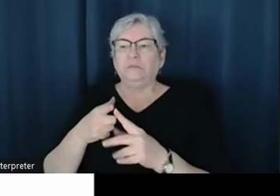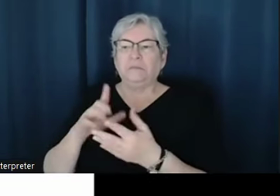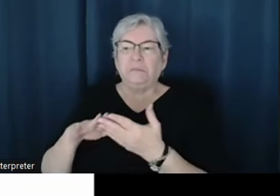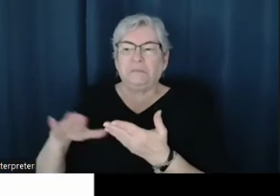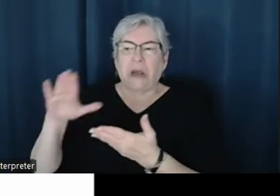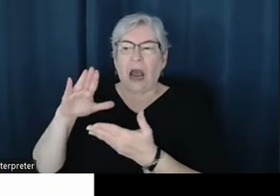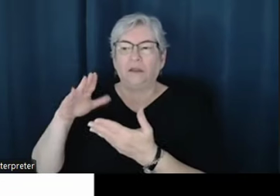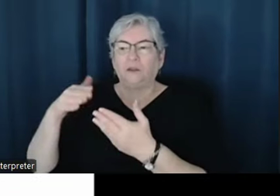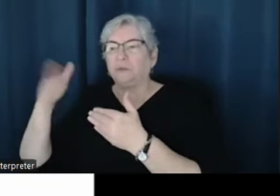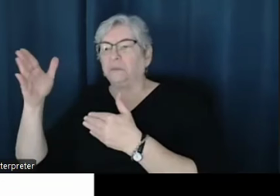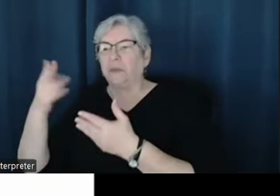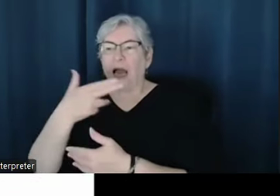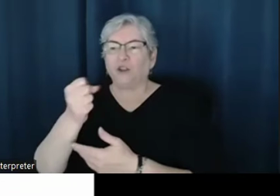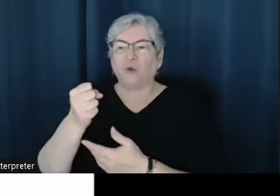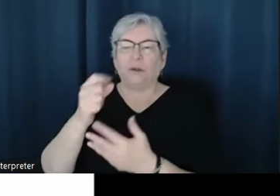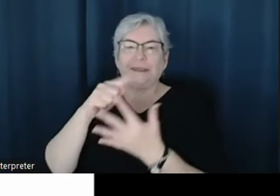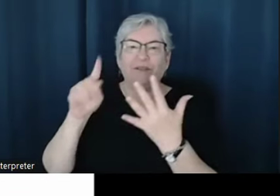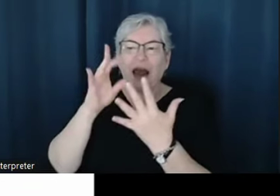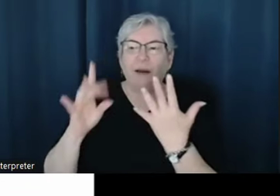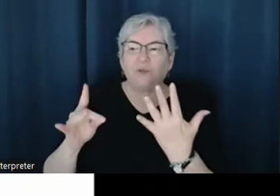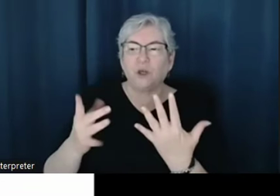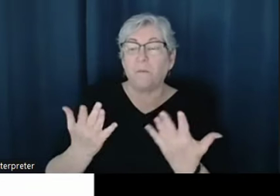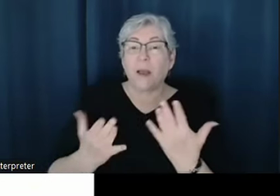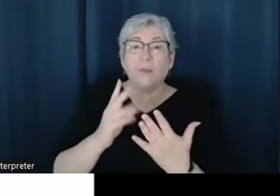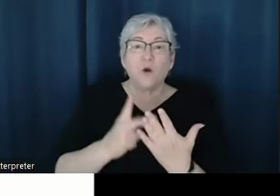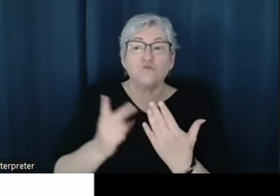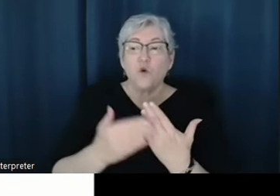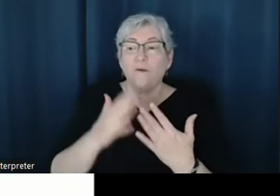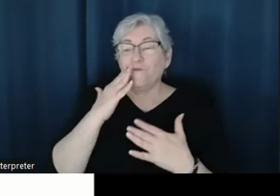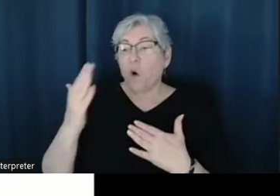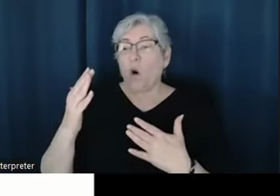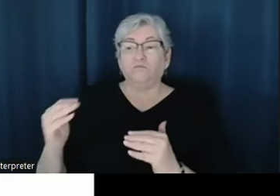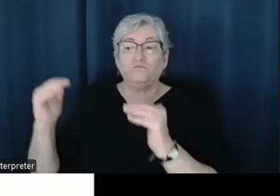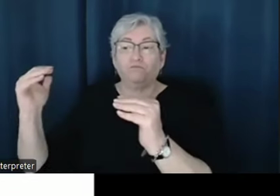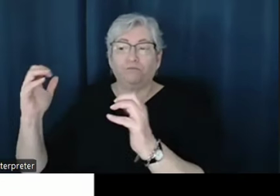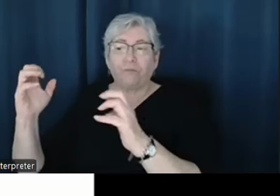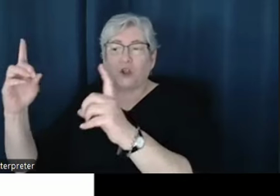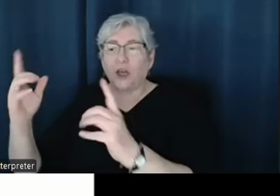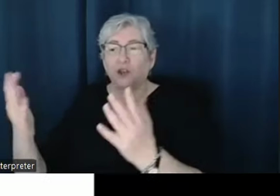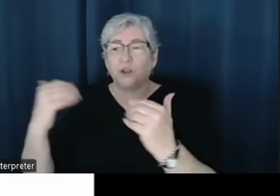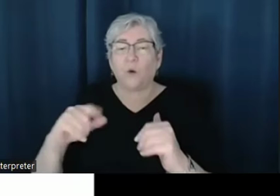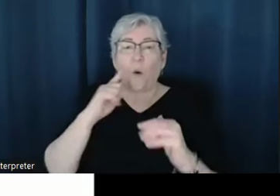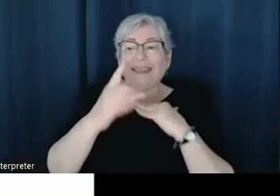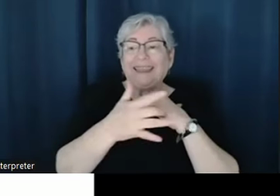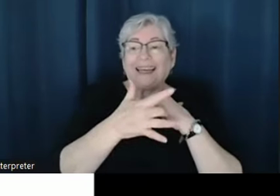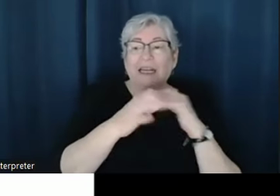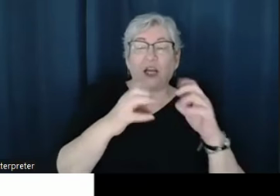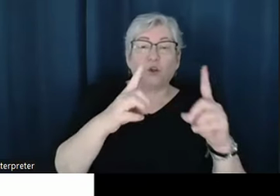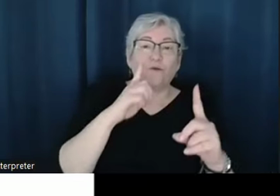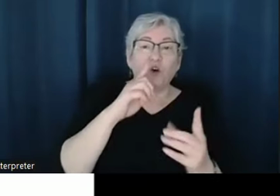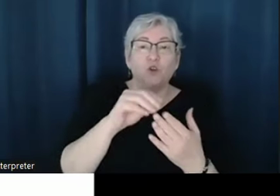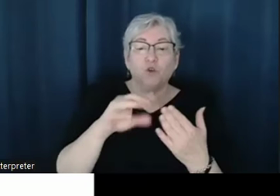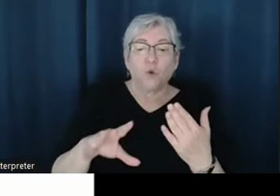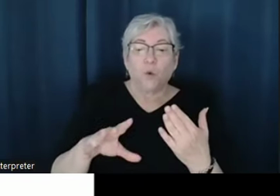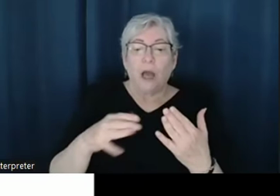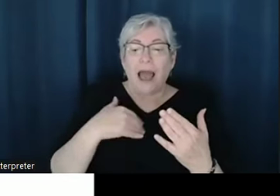options. It could be a program of traditional higher education. It could be a career and technical education. For students with